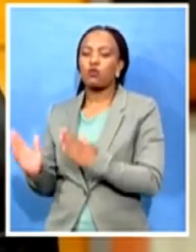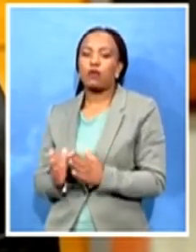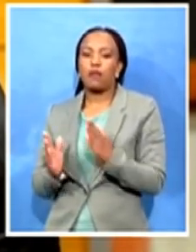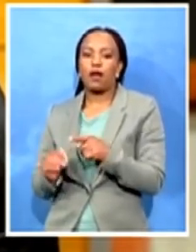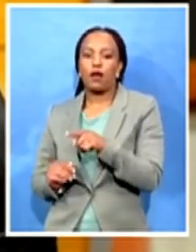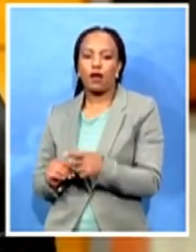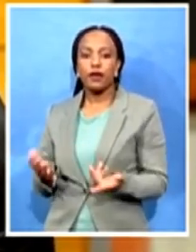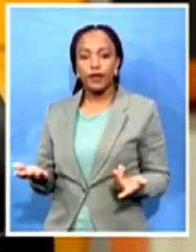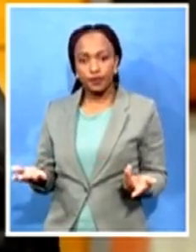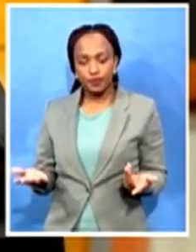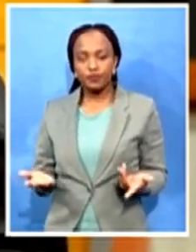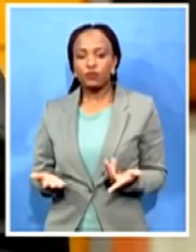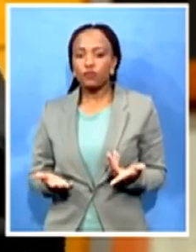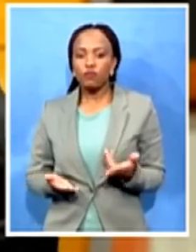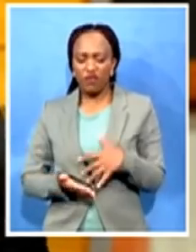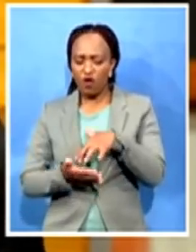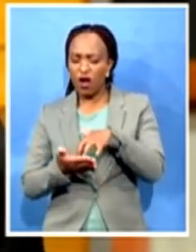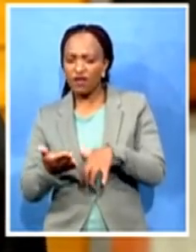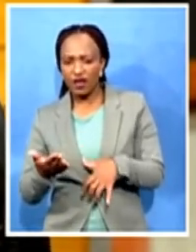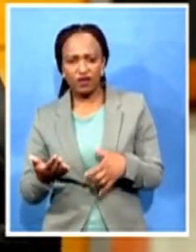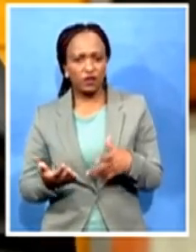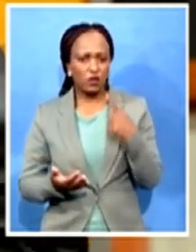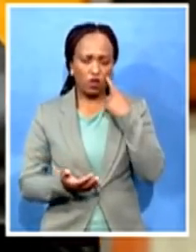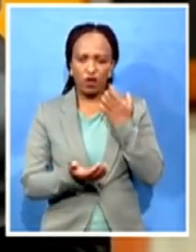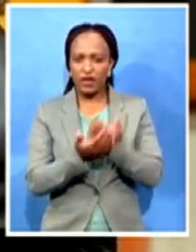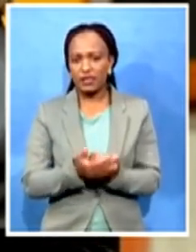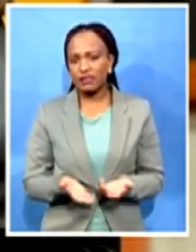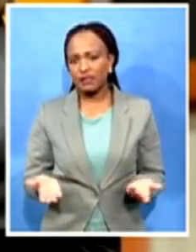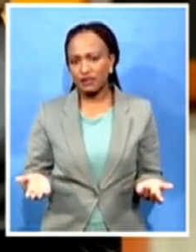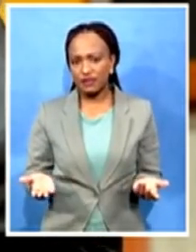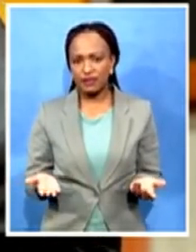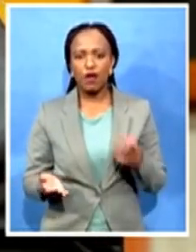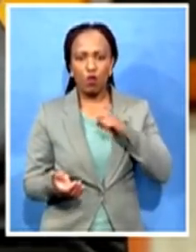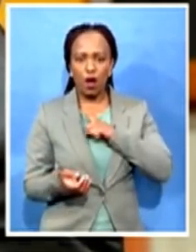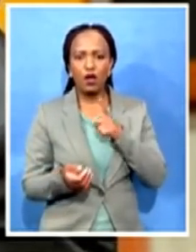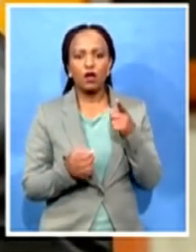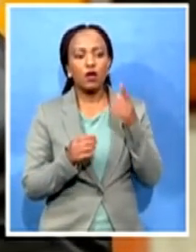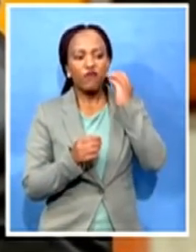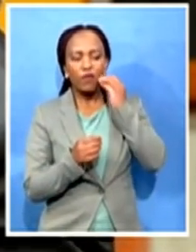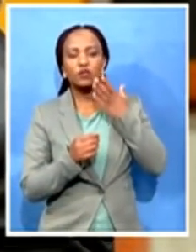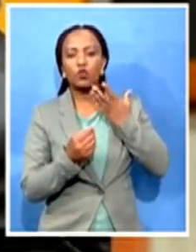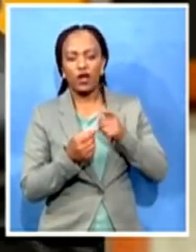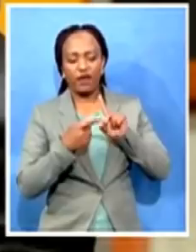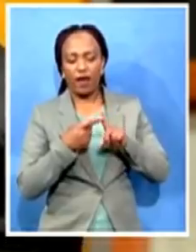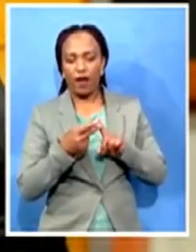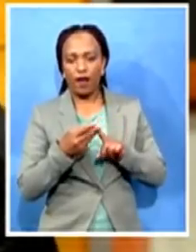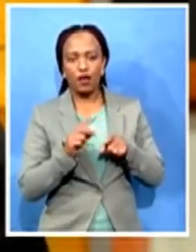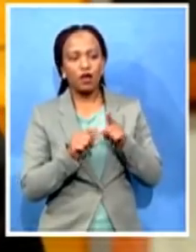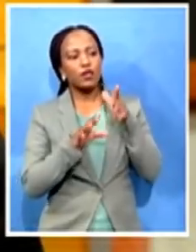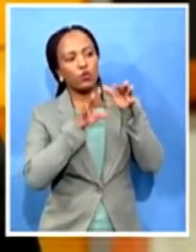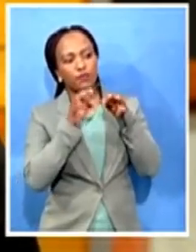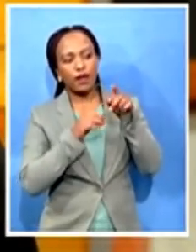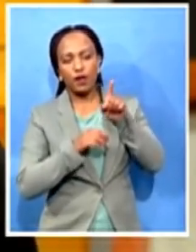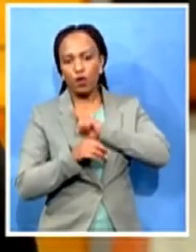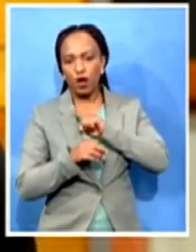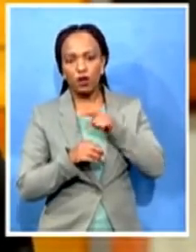evidence, and this is the position, or this is what information we have. Can you give us an explanation? Do you want to rebut it? Do you want to counter it? Do you